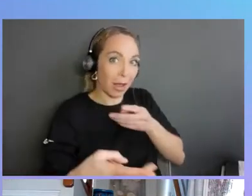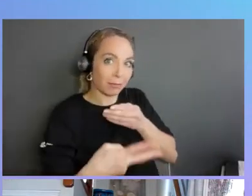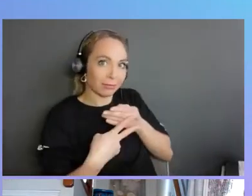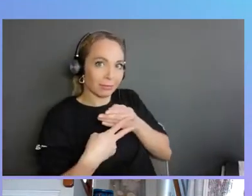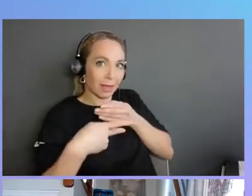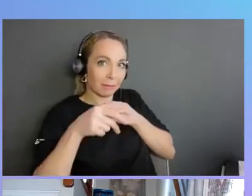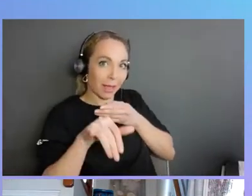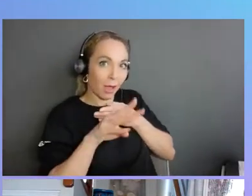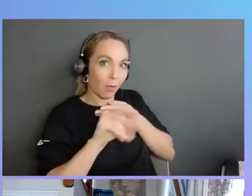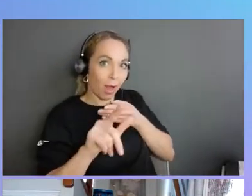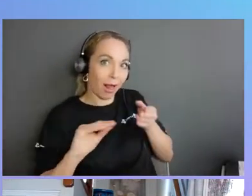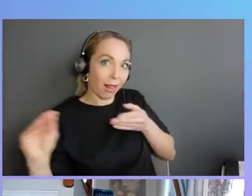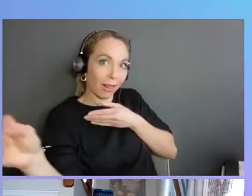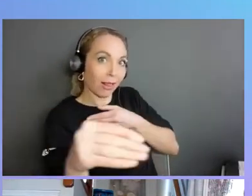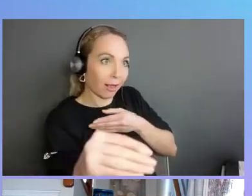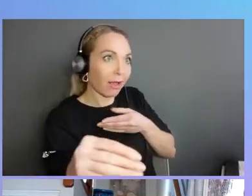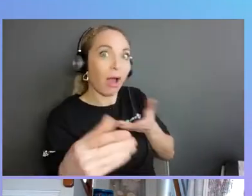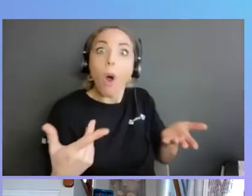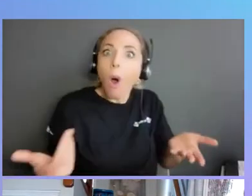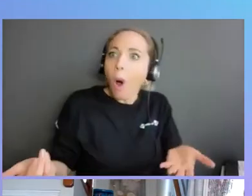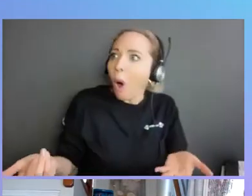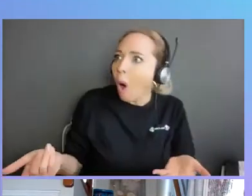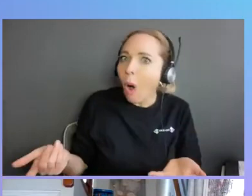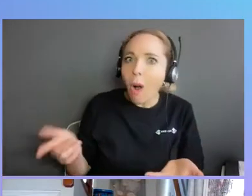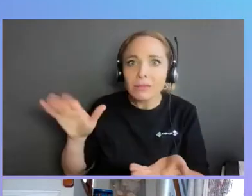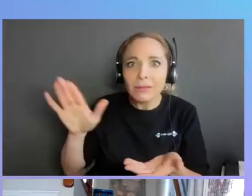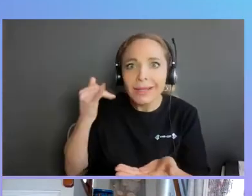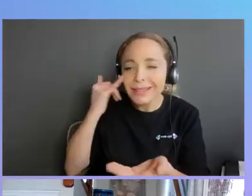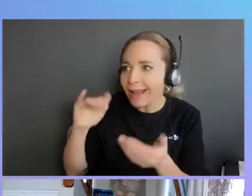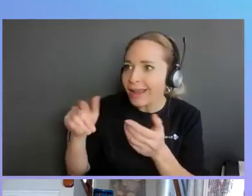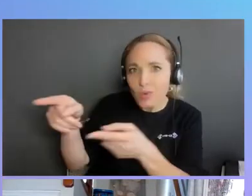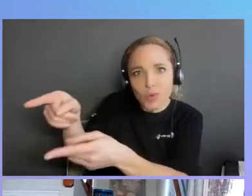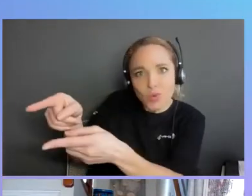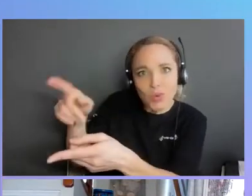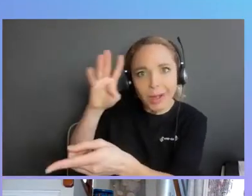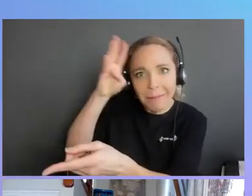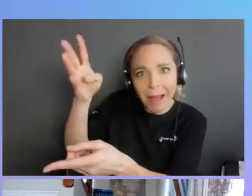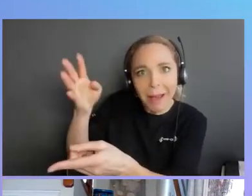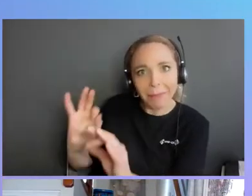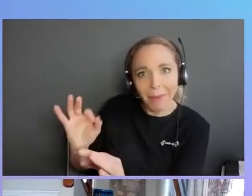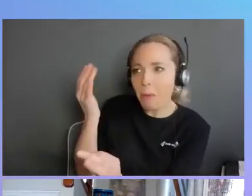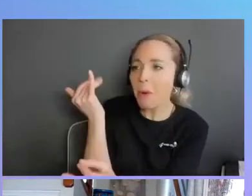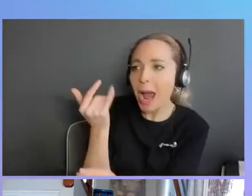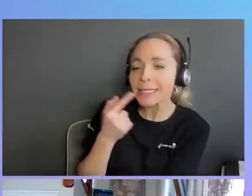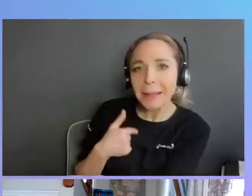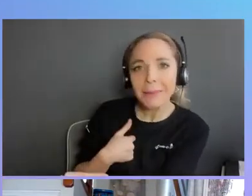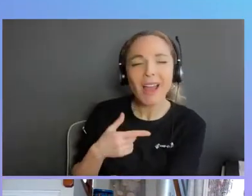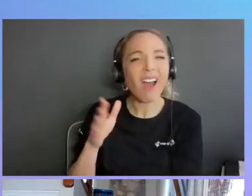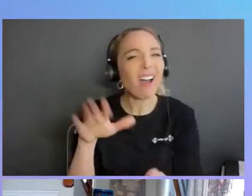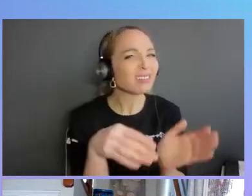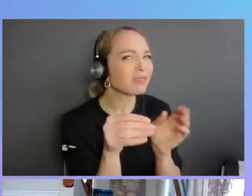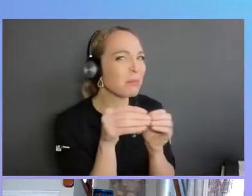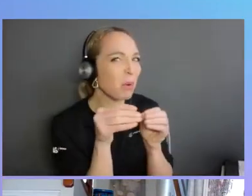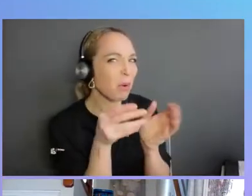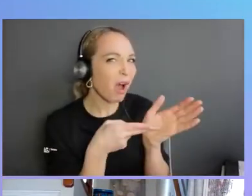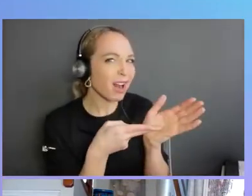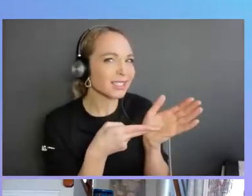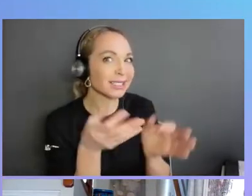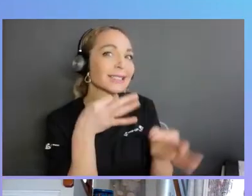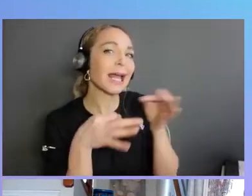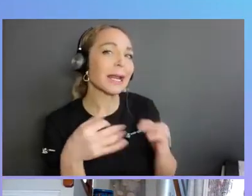that you came up with that idea, right? Why? Well, for one thing, it's a little more honest, right? Rather than me coming in and saying, hey,